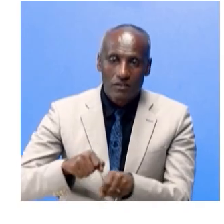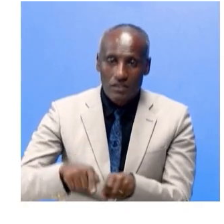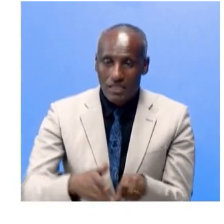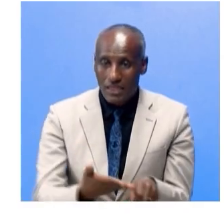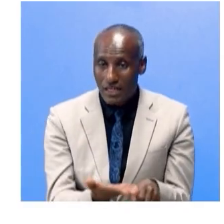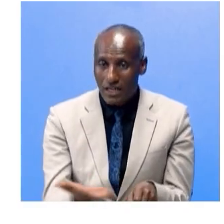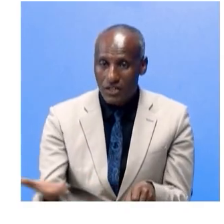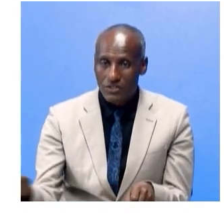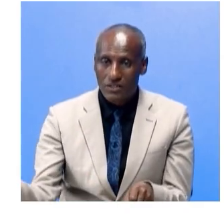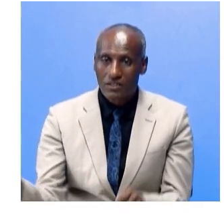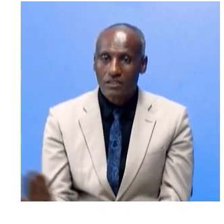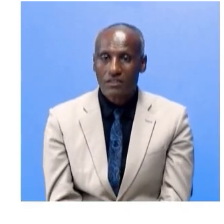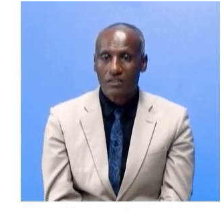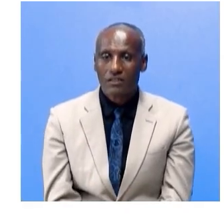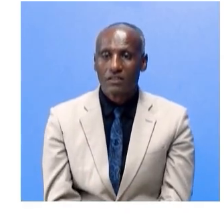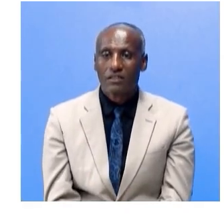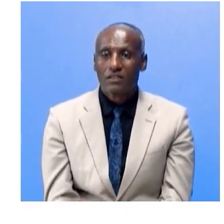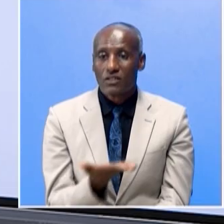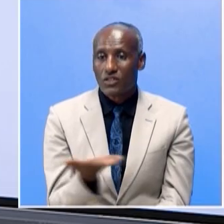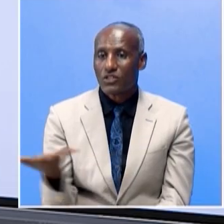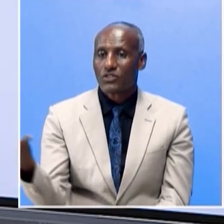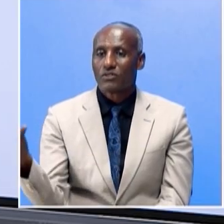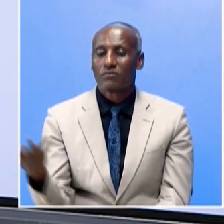this dish.